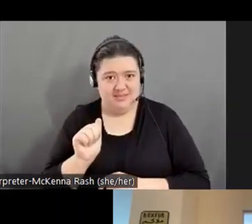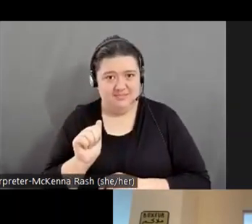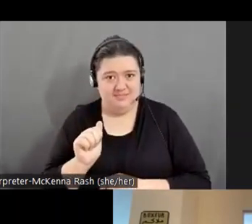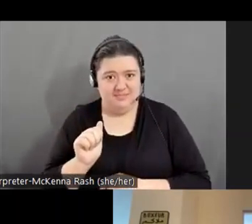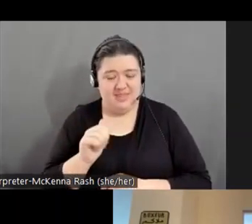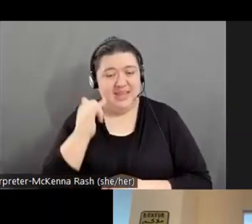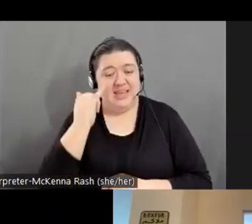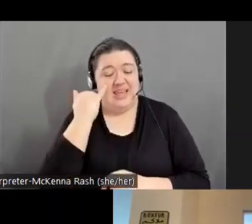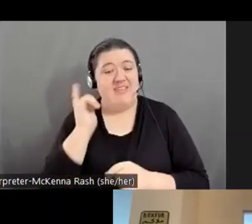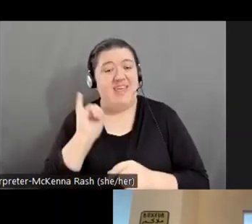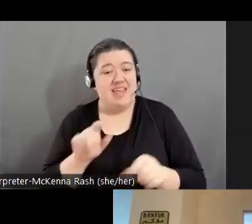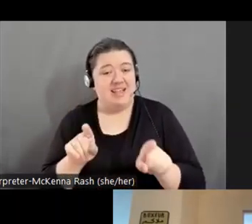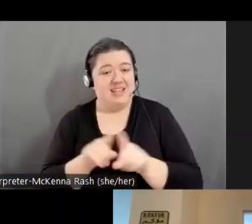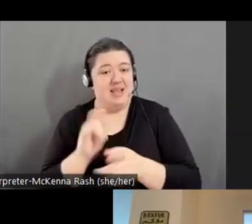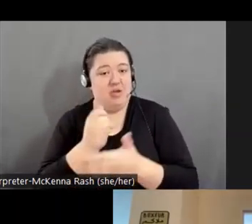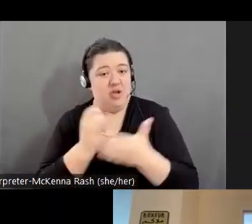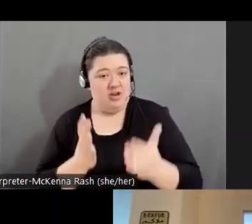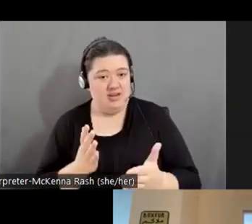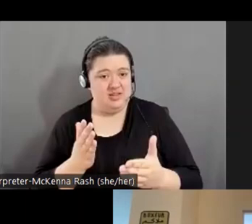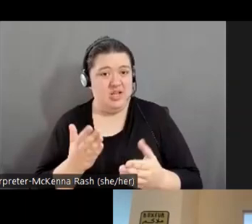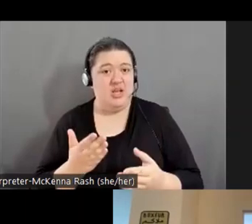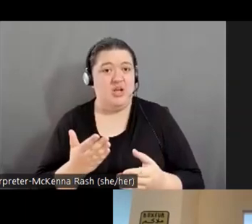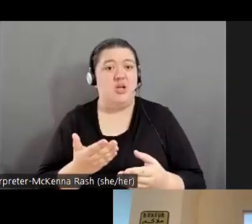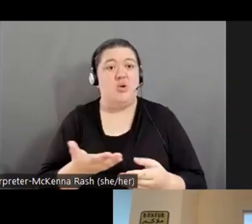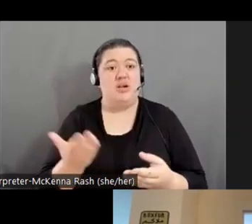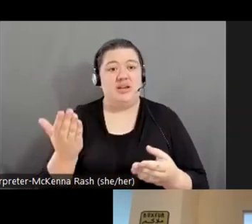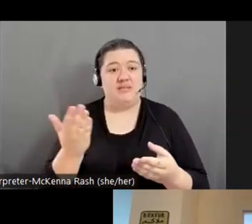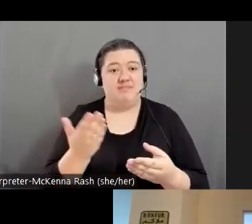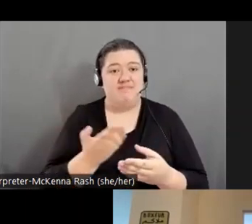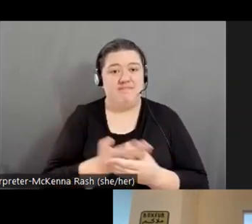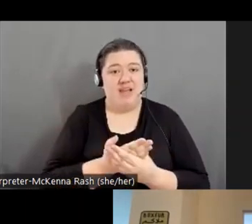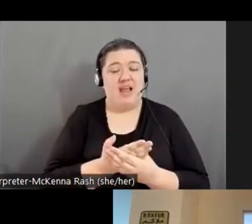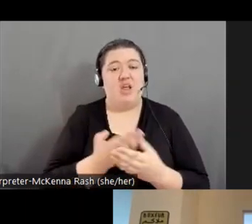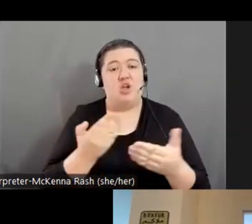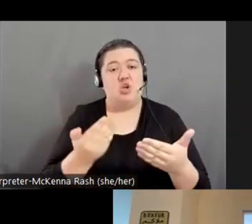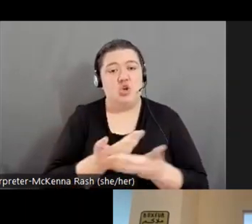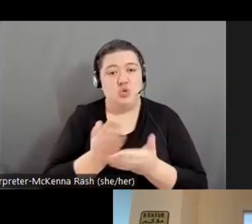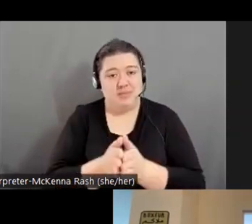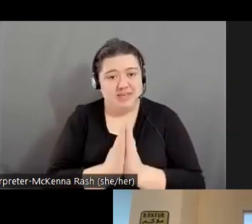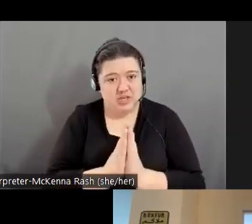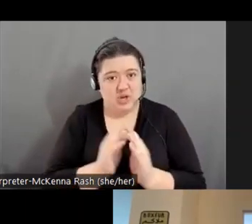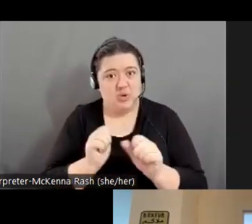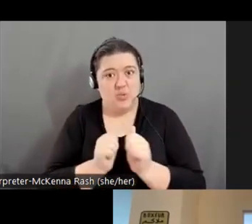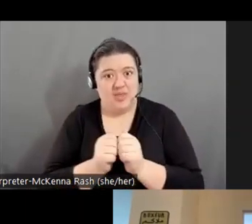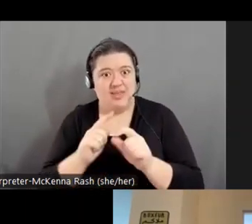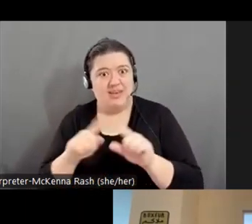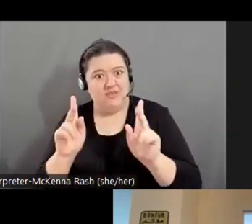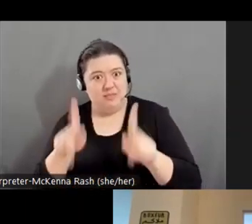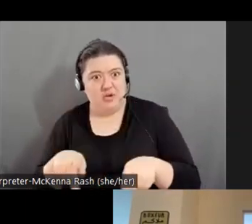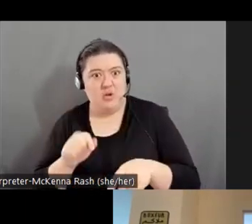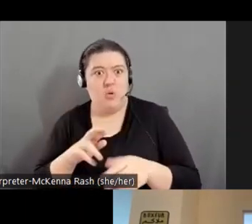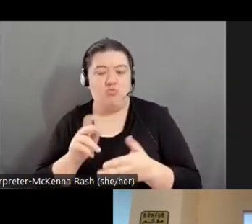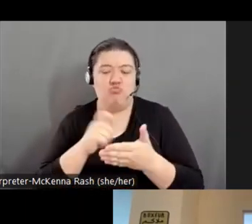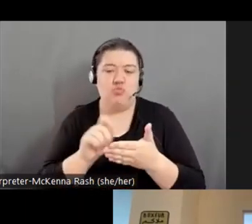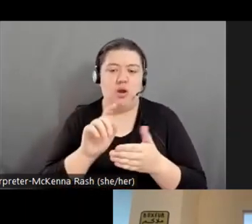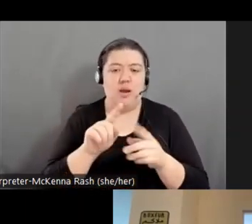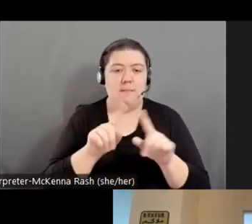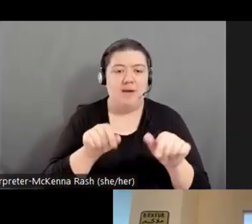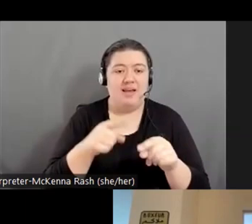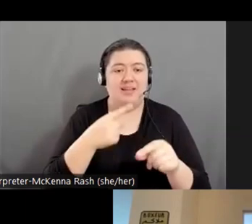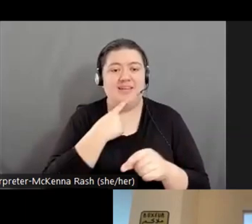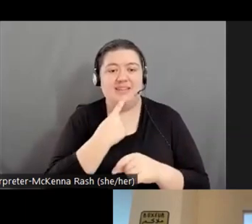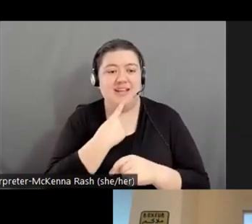if that same artist were to file a new petition with a different petitioner, or even checking a box that says it's different